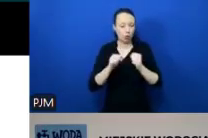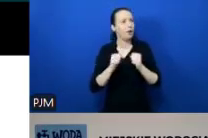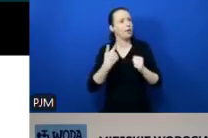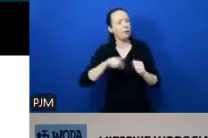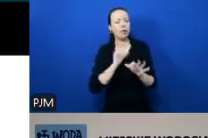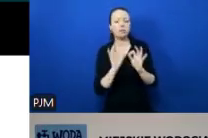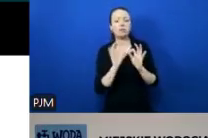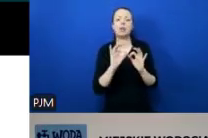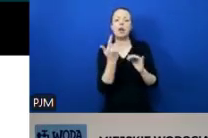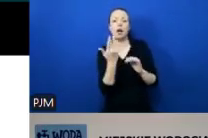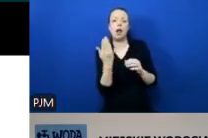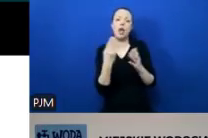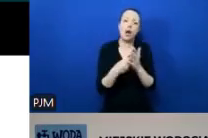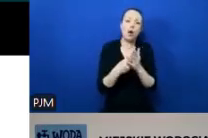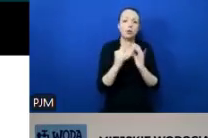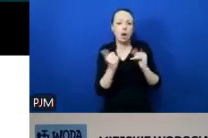of the project.